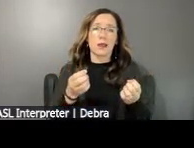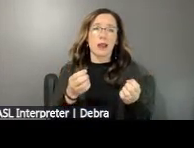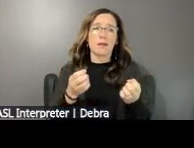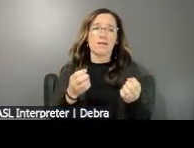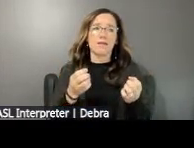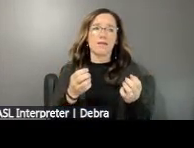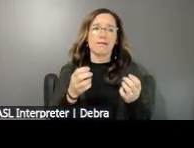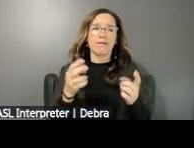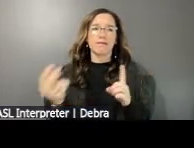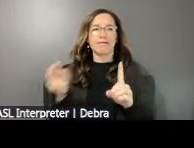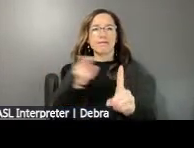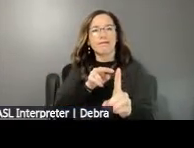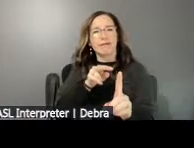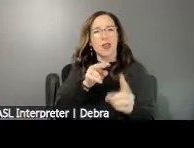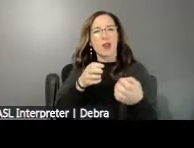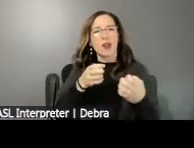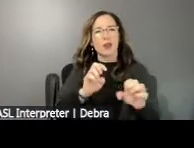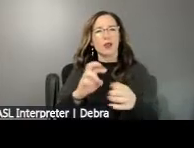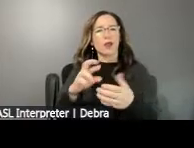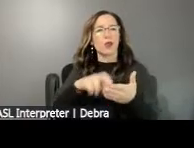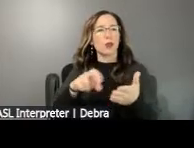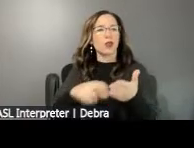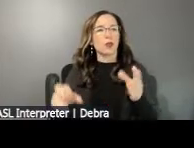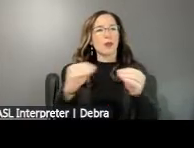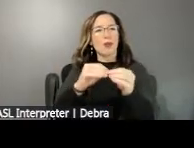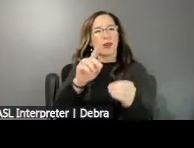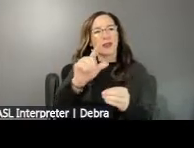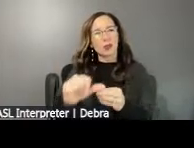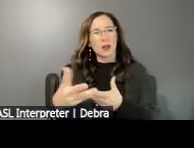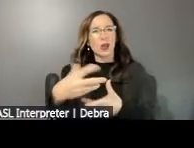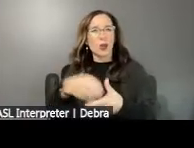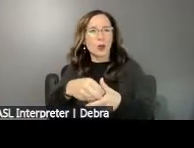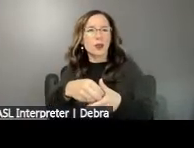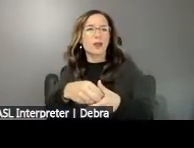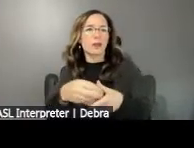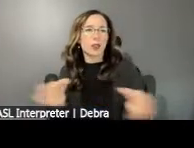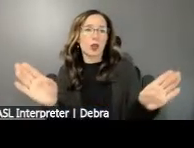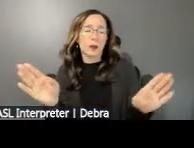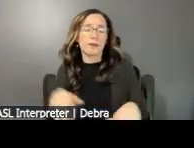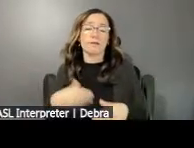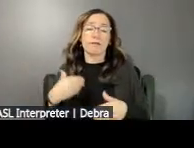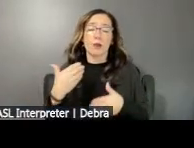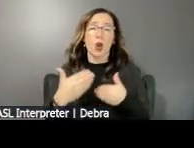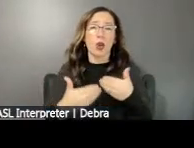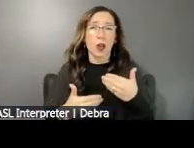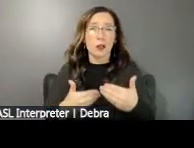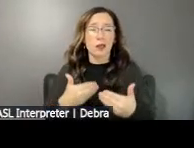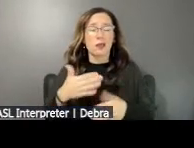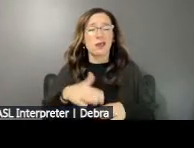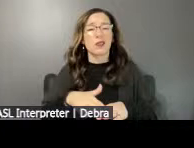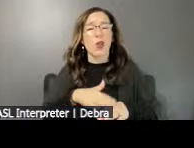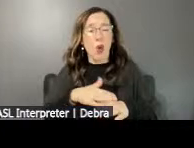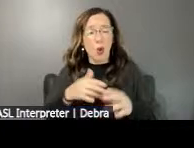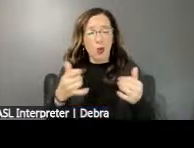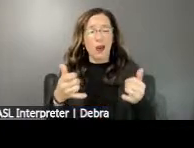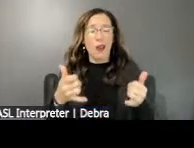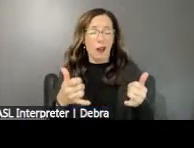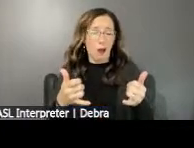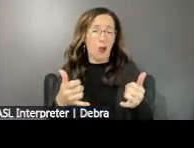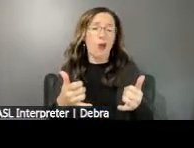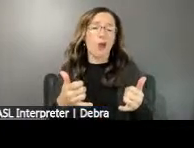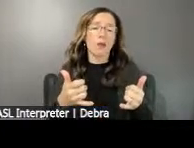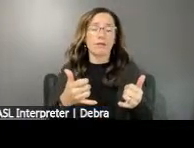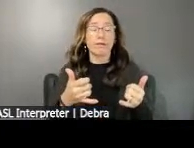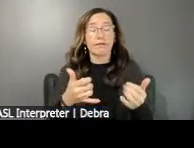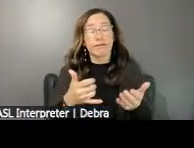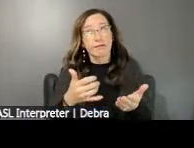and inclusive in general. Progress has undoubtedly slowed, and in some ways,